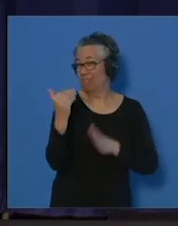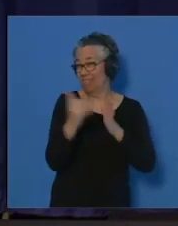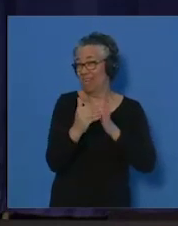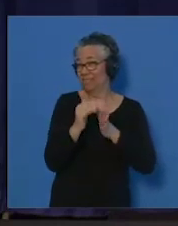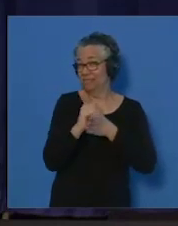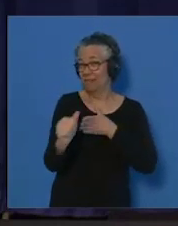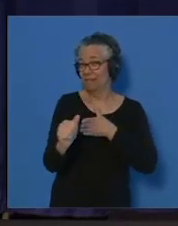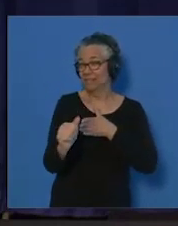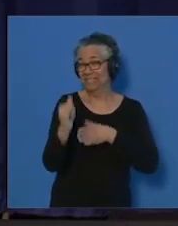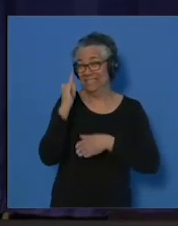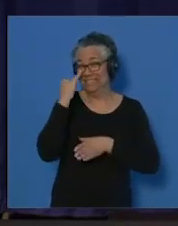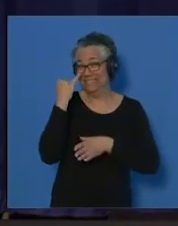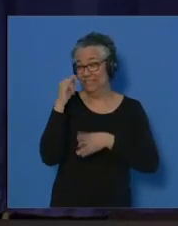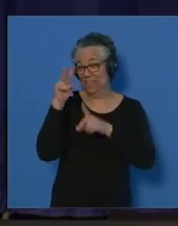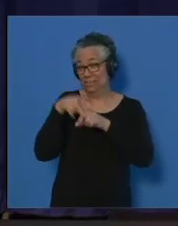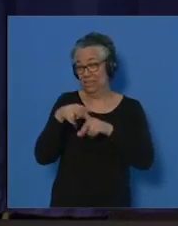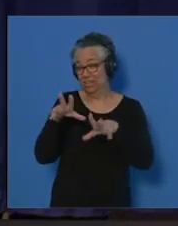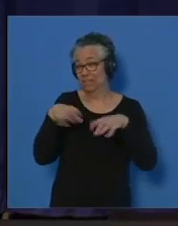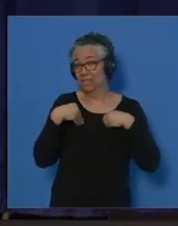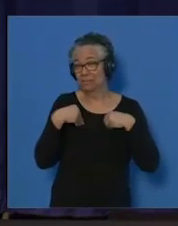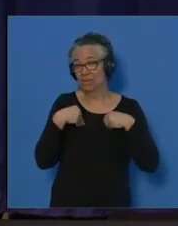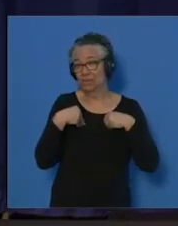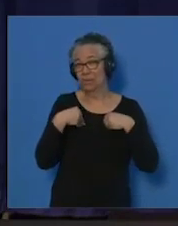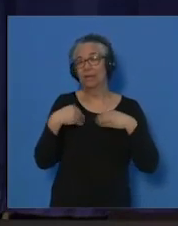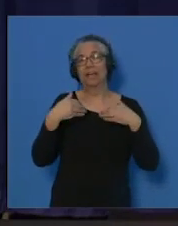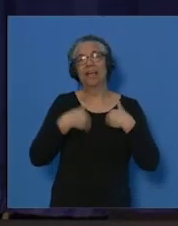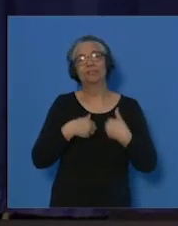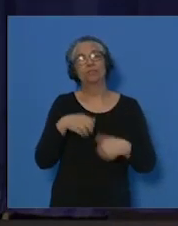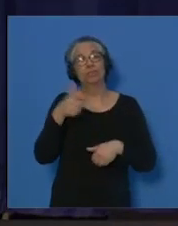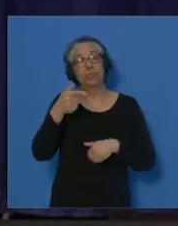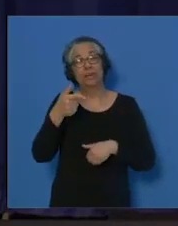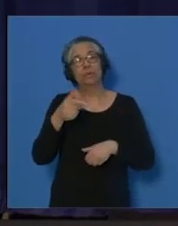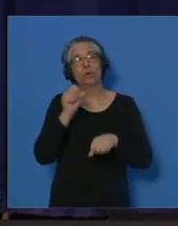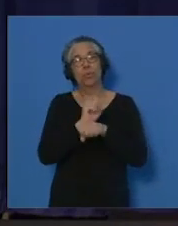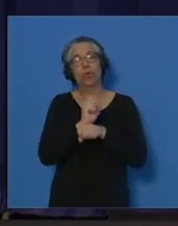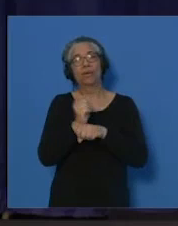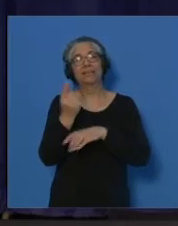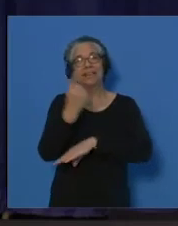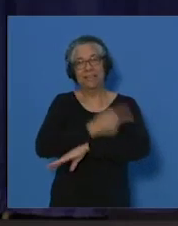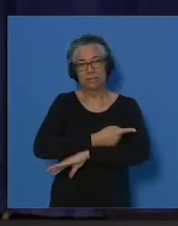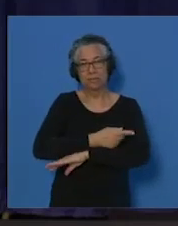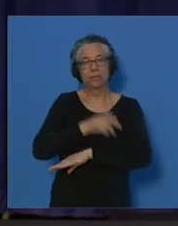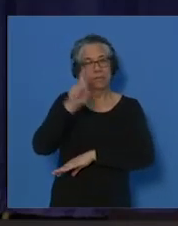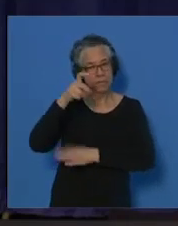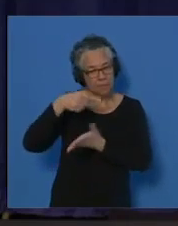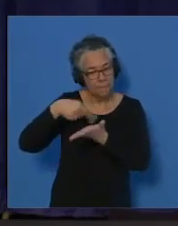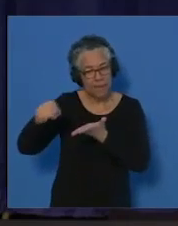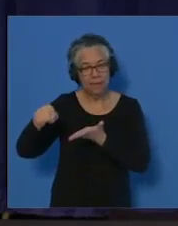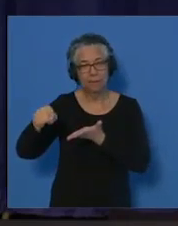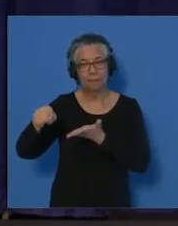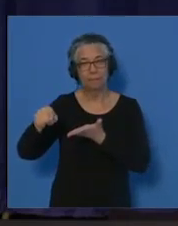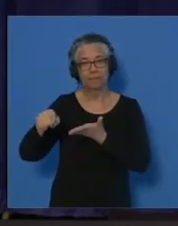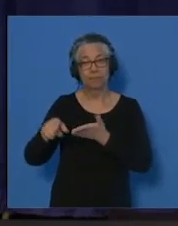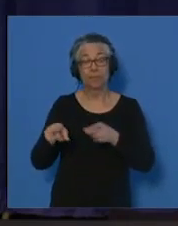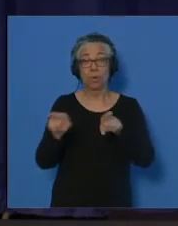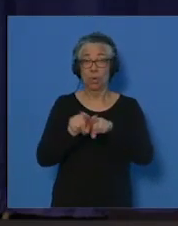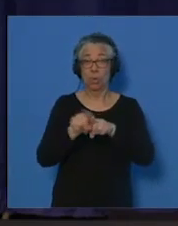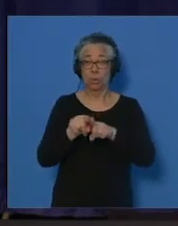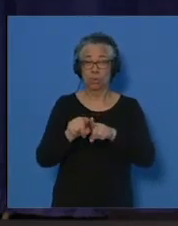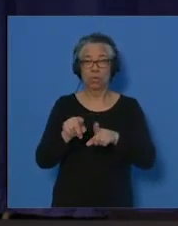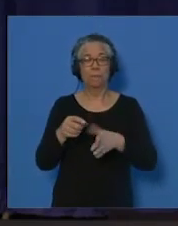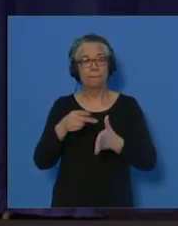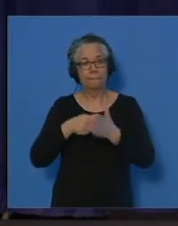approved, the plan administrator will have up to 20 working days to make the payment. The Senate also passed regulations to